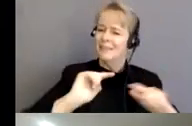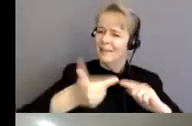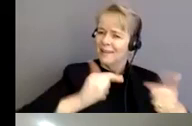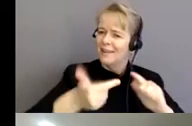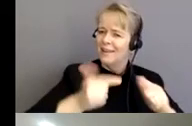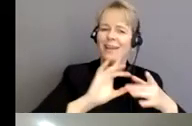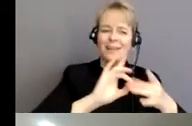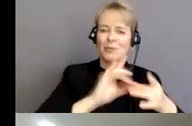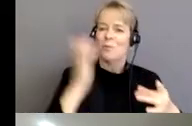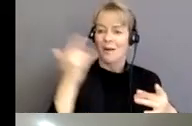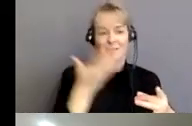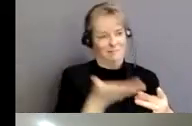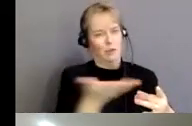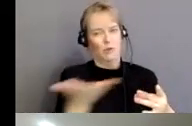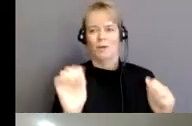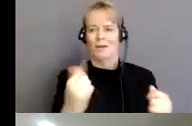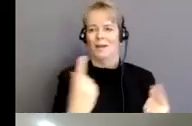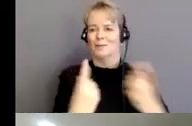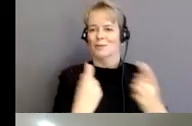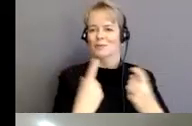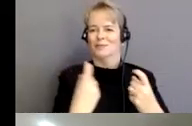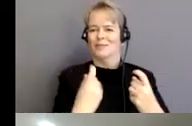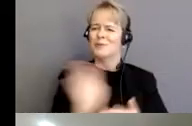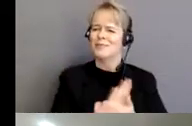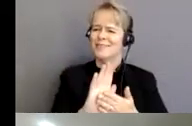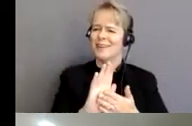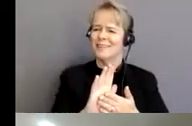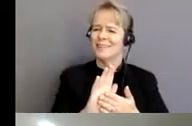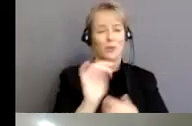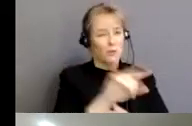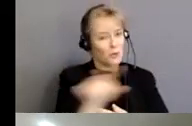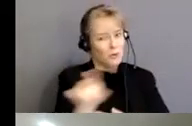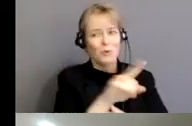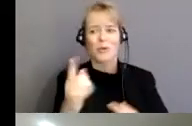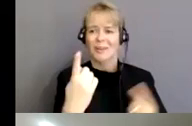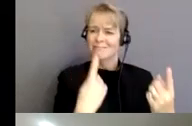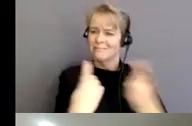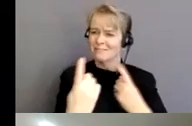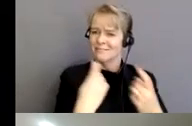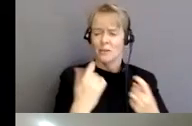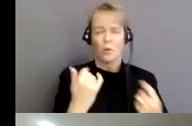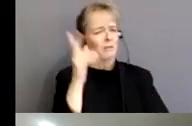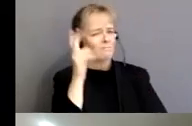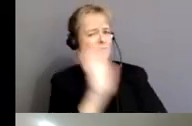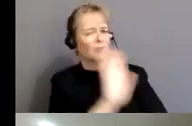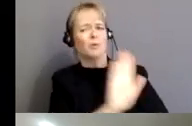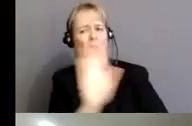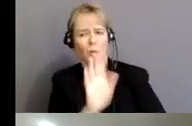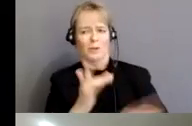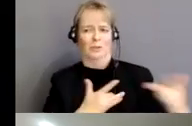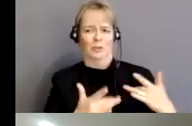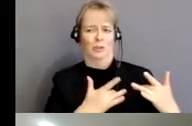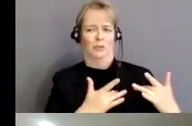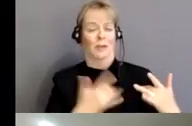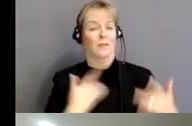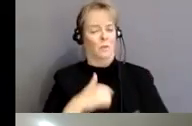is nice because it's a two-way street. You ask questions so we can hear what your concerns are. And if there are things that we should be doing on our